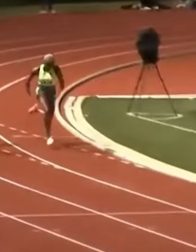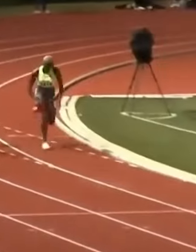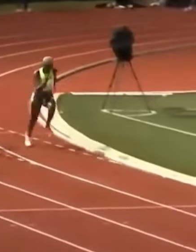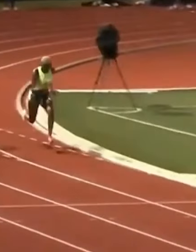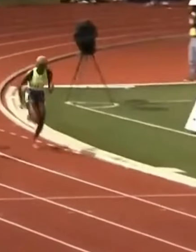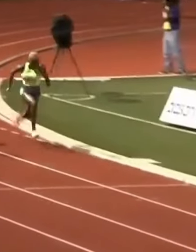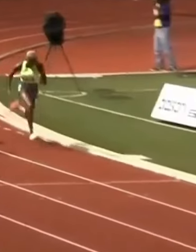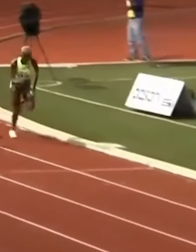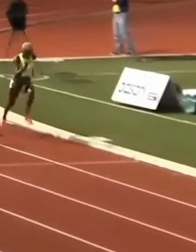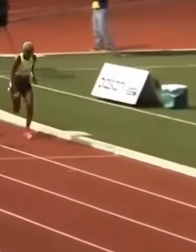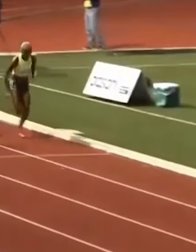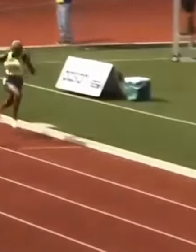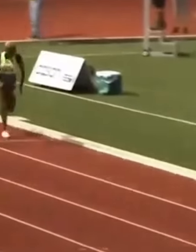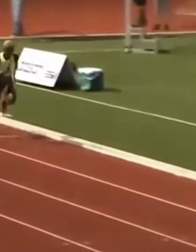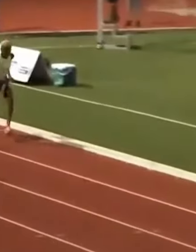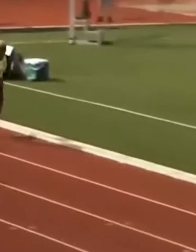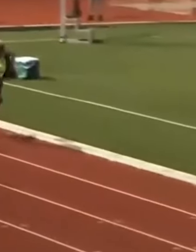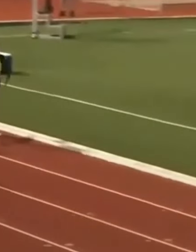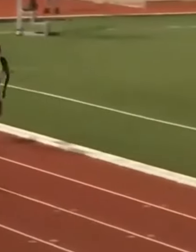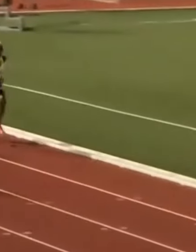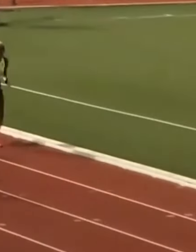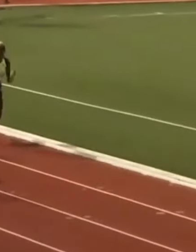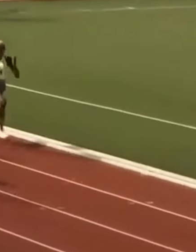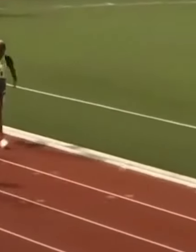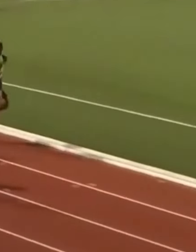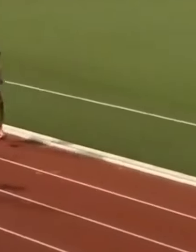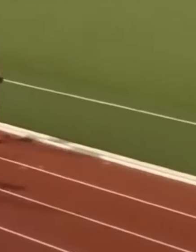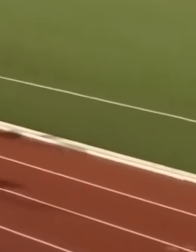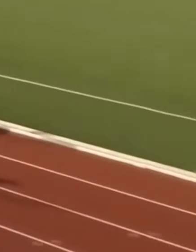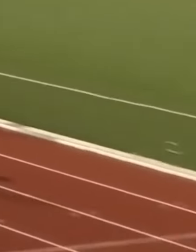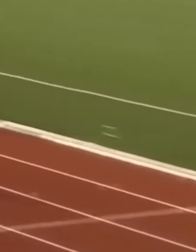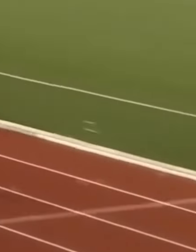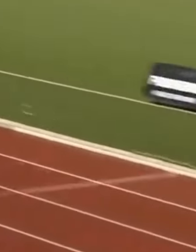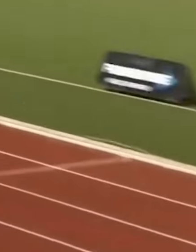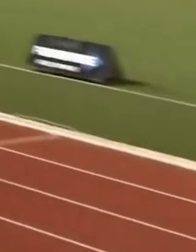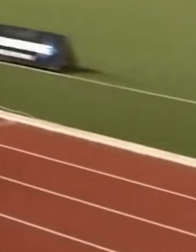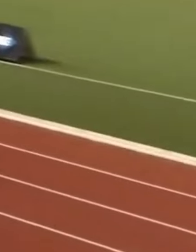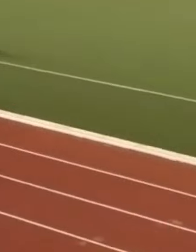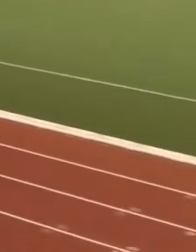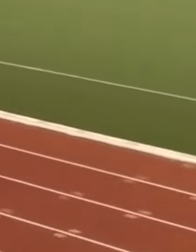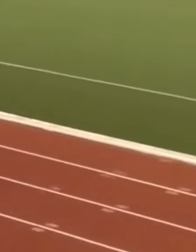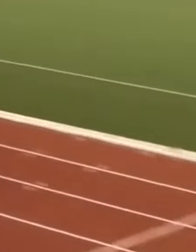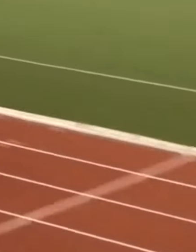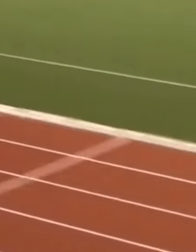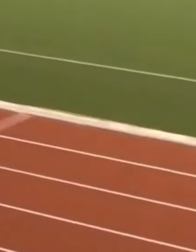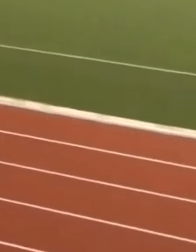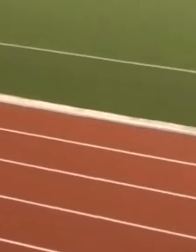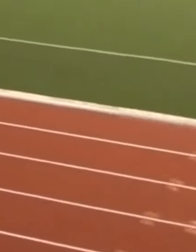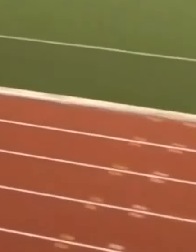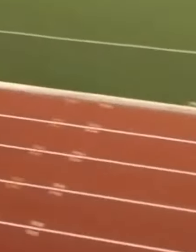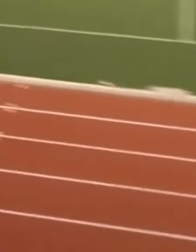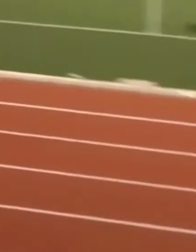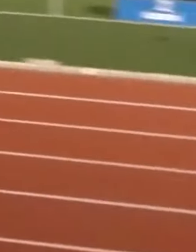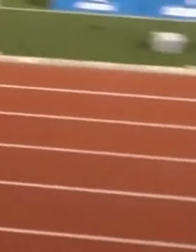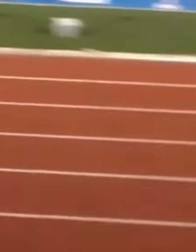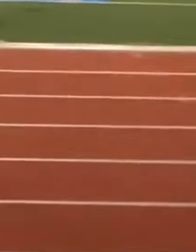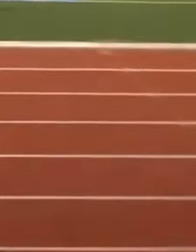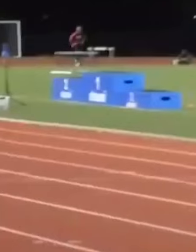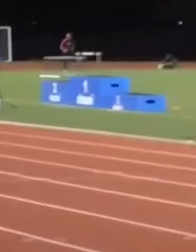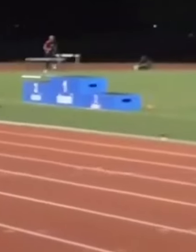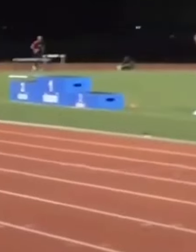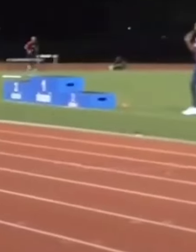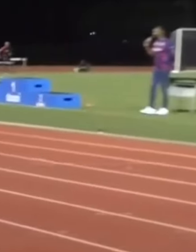track and field team heading to the Paris Olympics. CBC Sports investigations also revealed that Evelyn is listed on the World